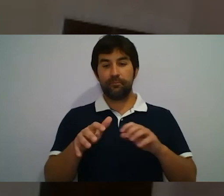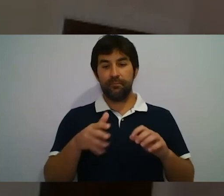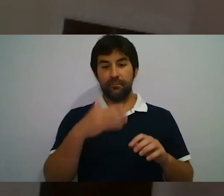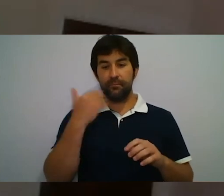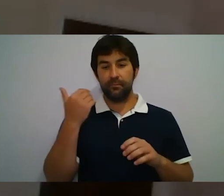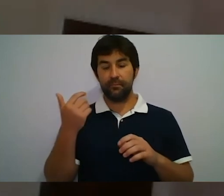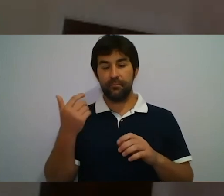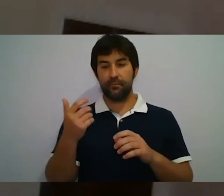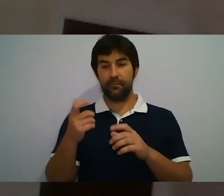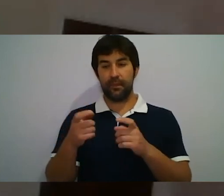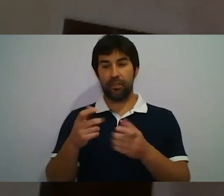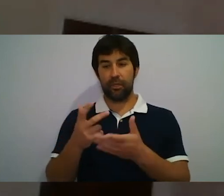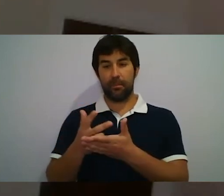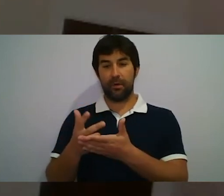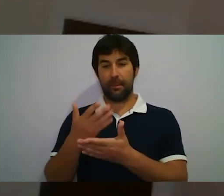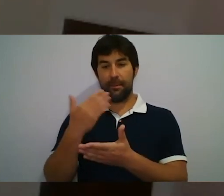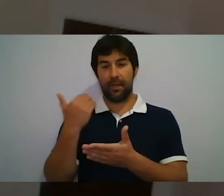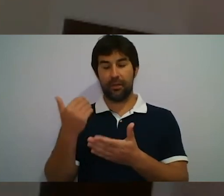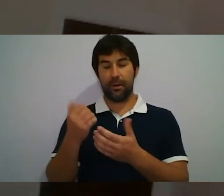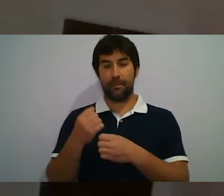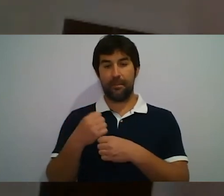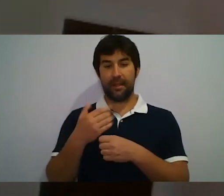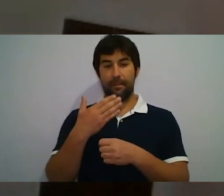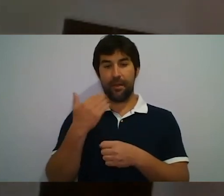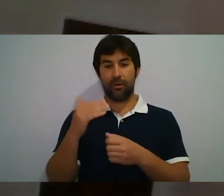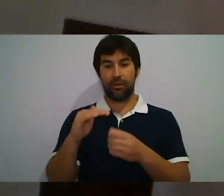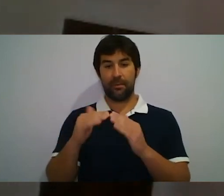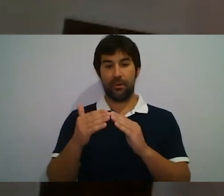No, I mean, the traffic calming is a very popular